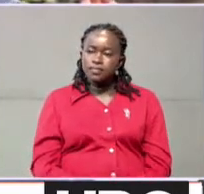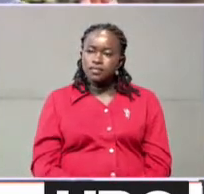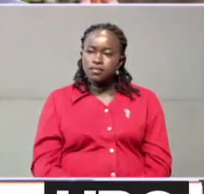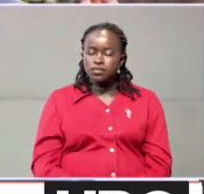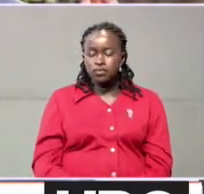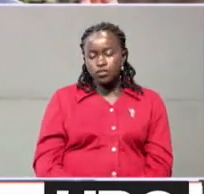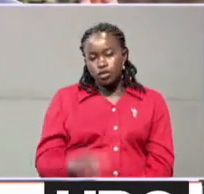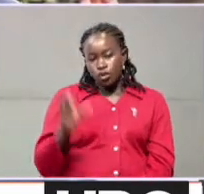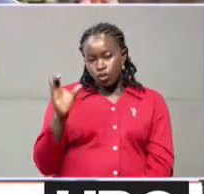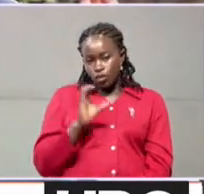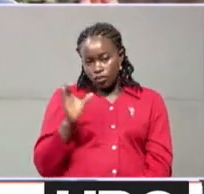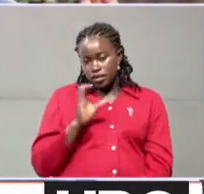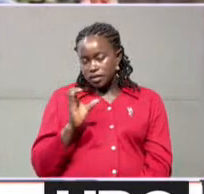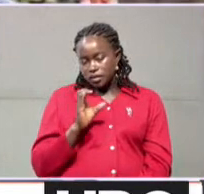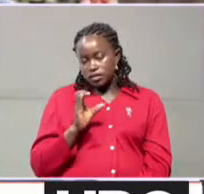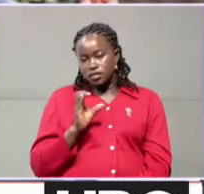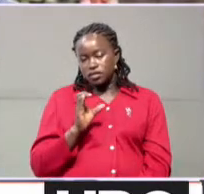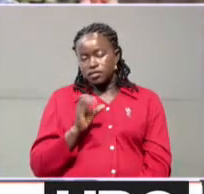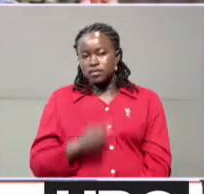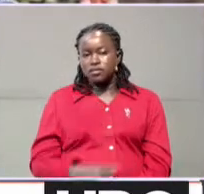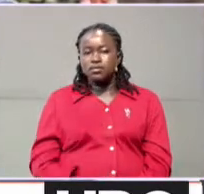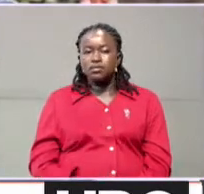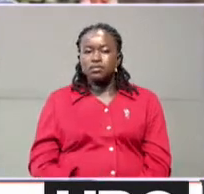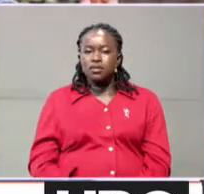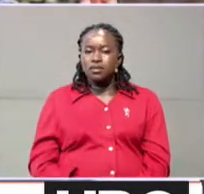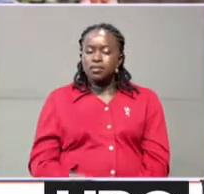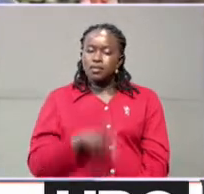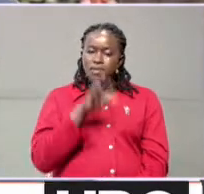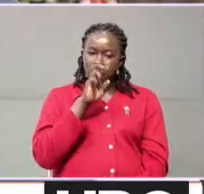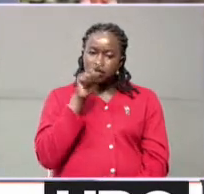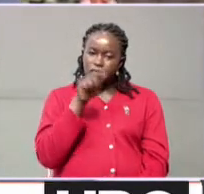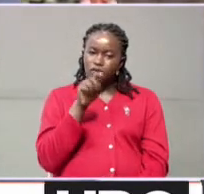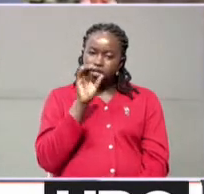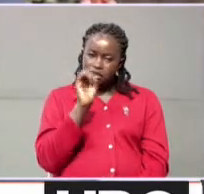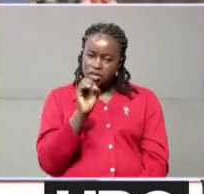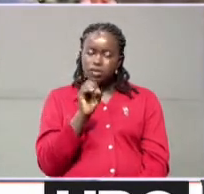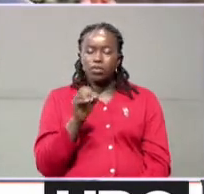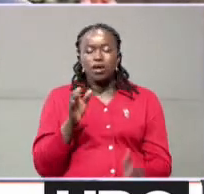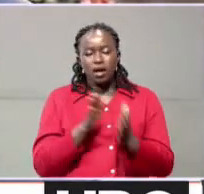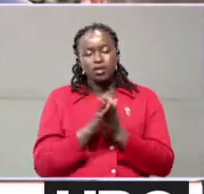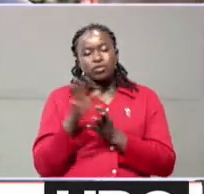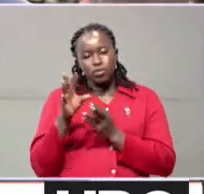the committee first concludes that maybe you can do 8.0 and conclusion